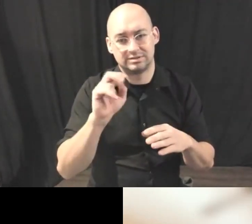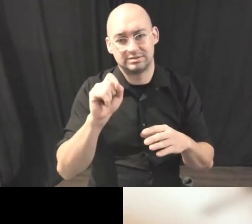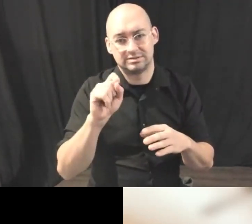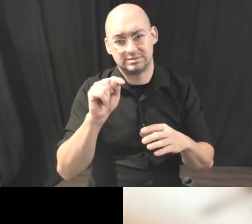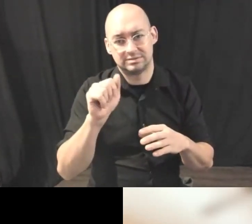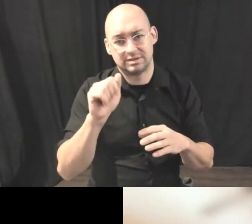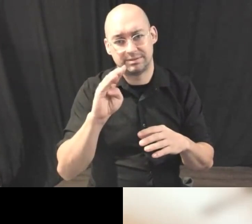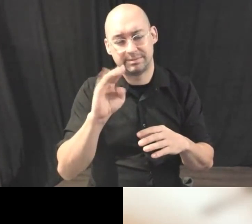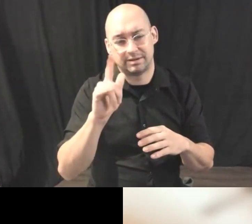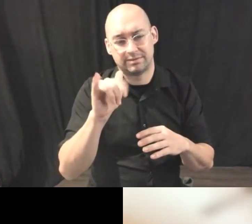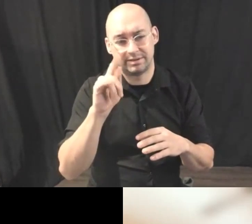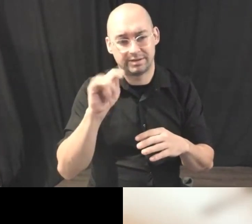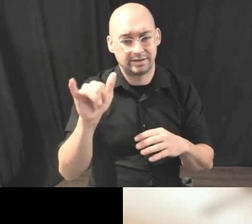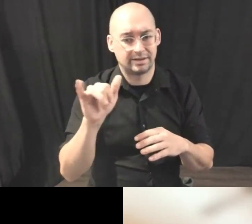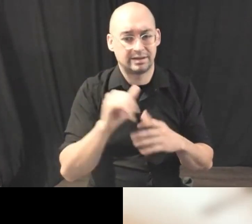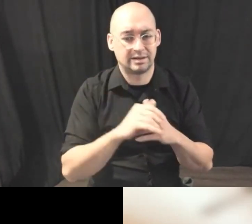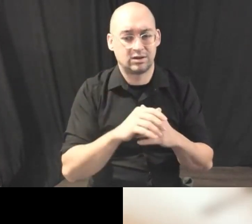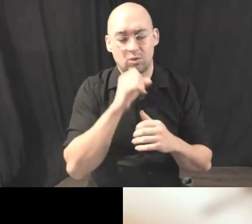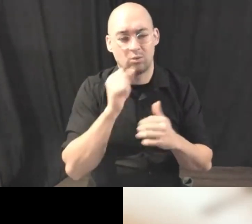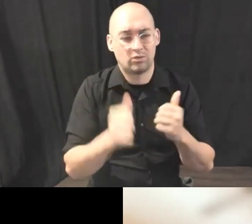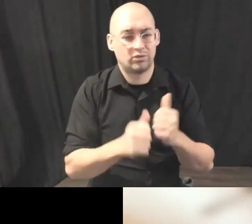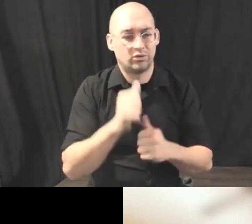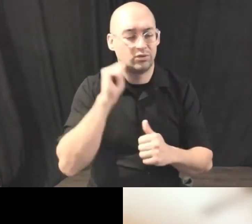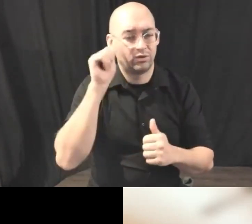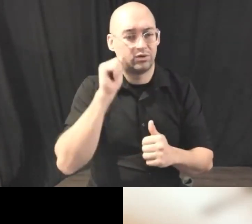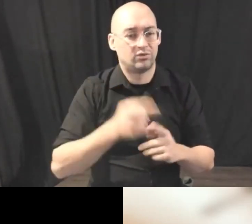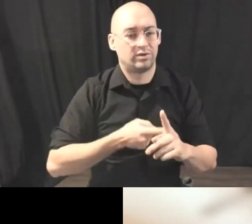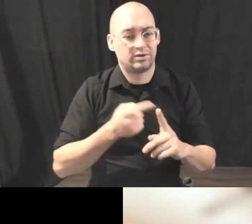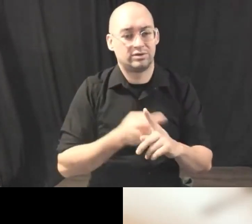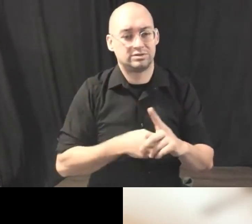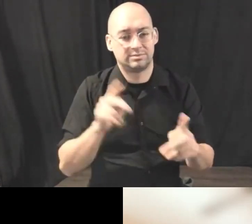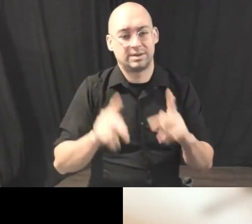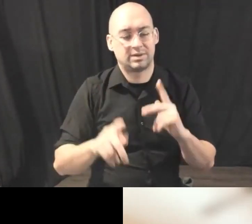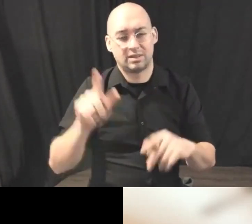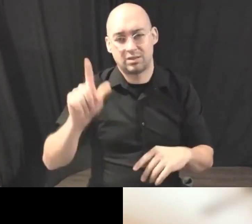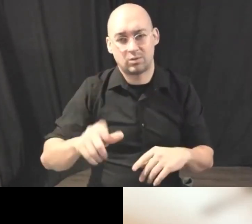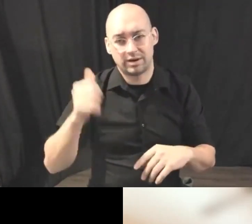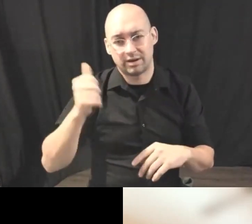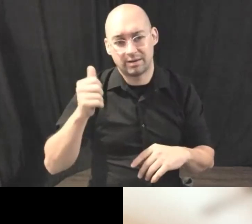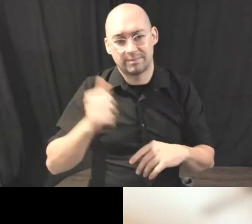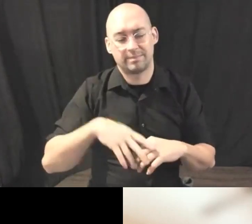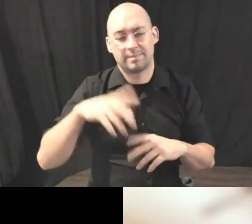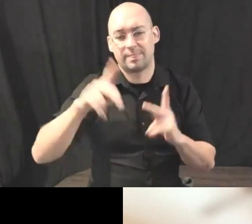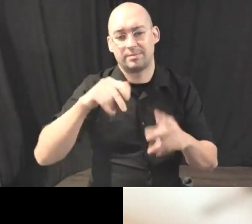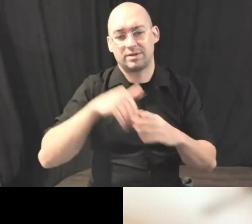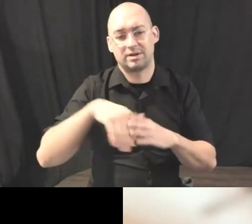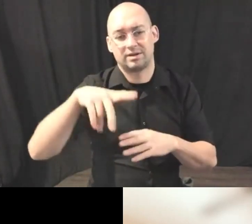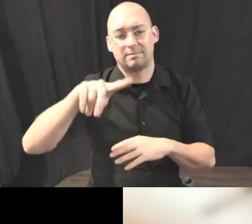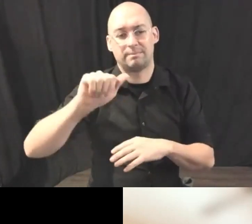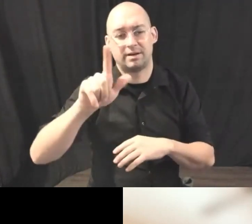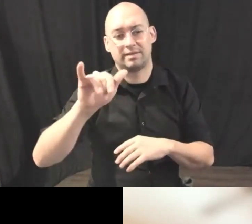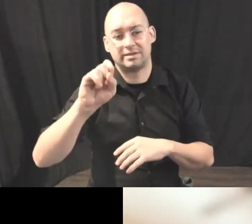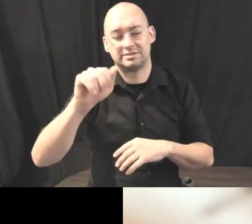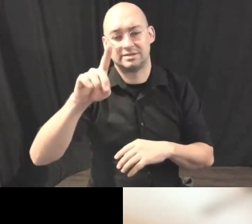especially for older adults, older renters, people who were lower income. Even in the Palisades, there was a mobile home park that no